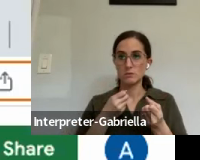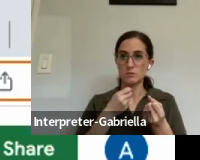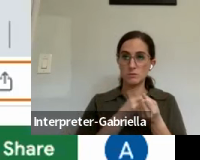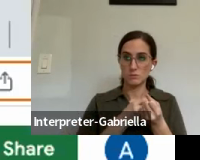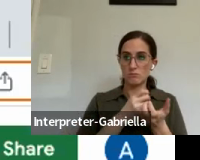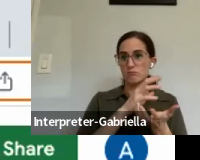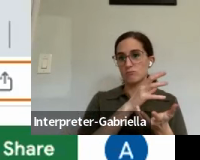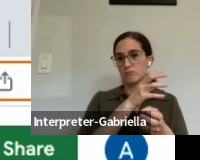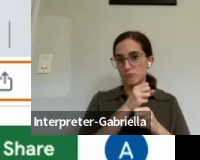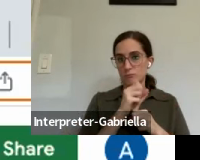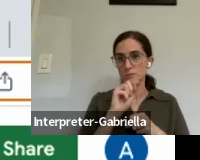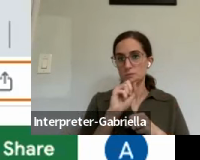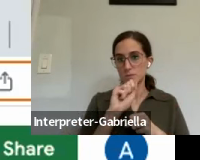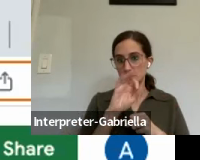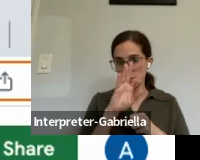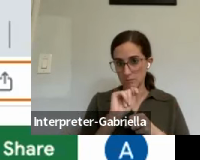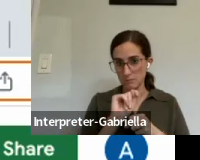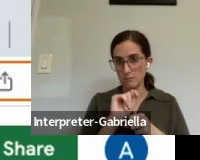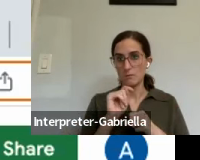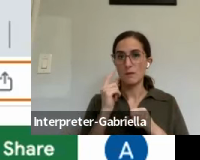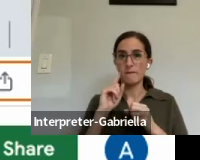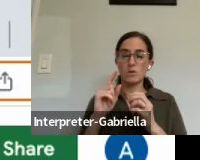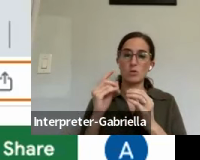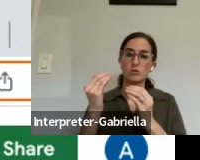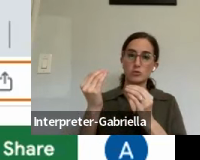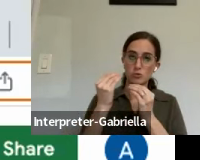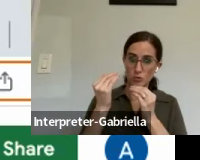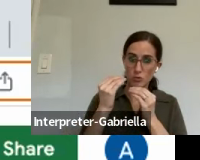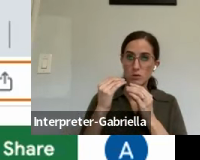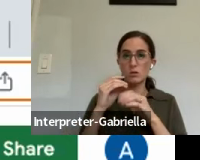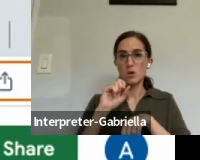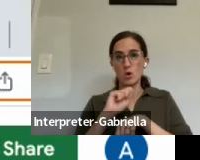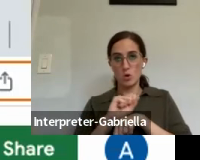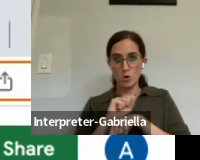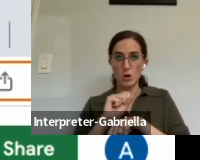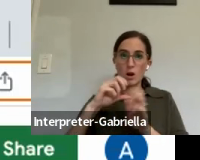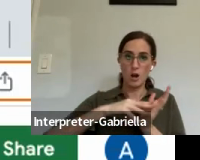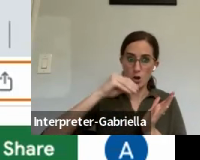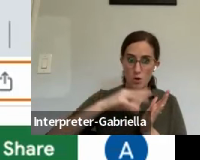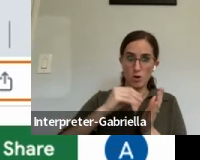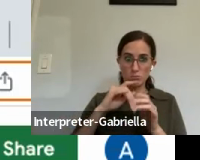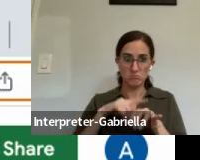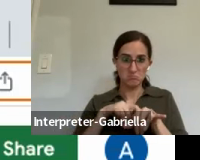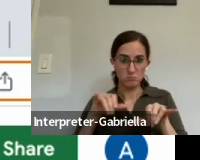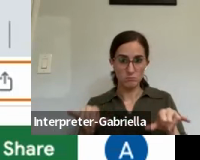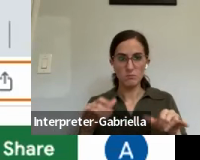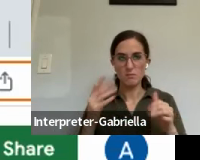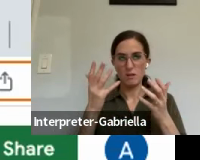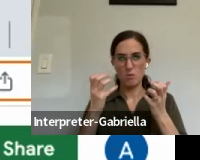retraining, work-based learning opportunities. So I just wanted to bring that to light so that we're not